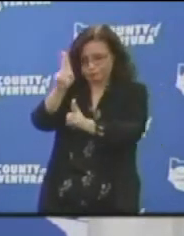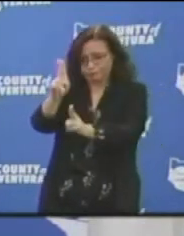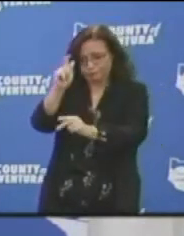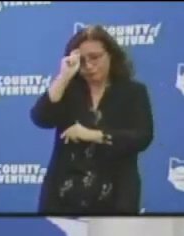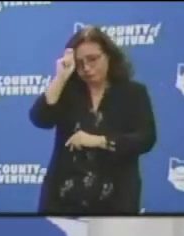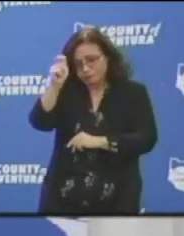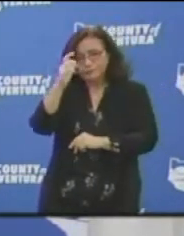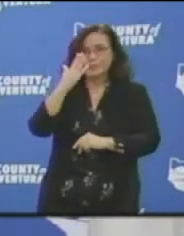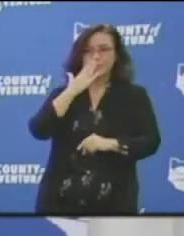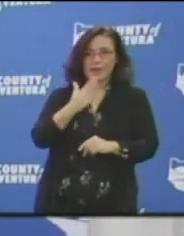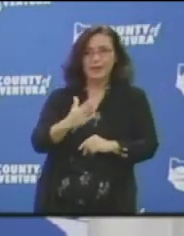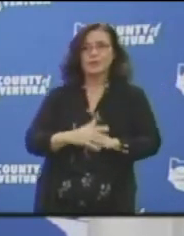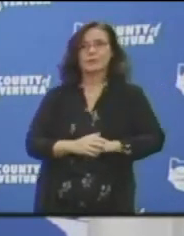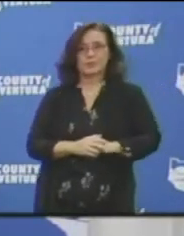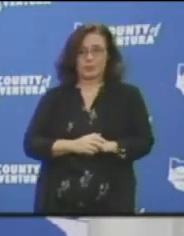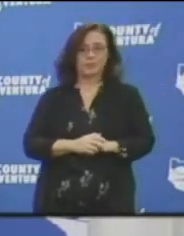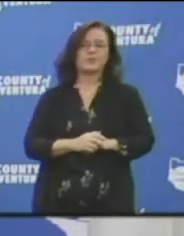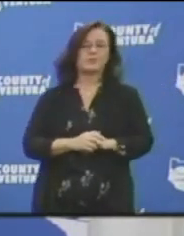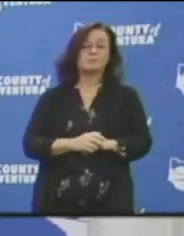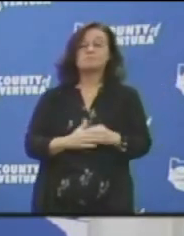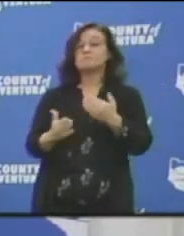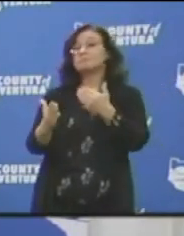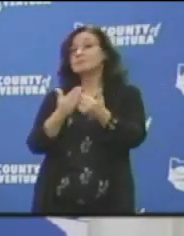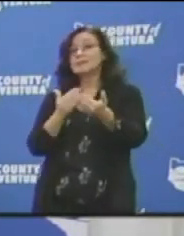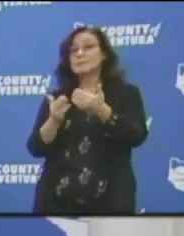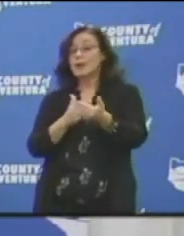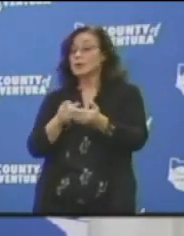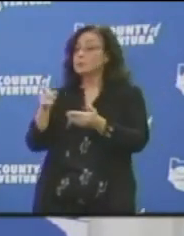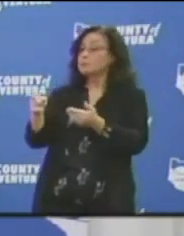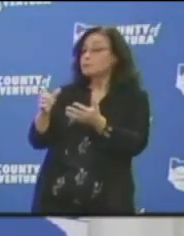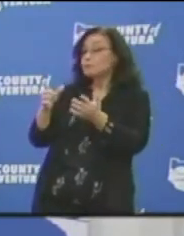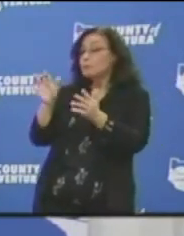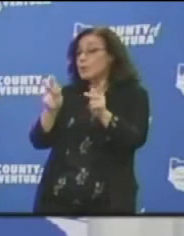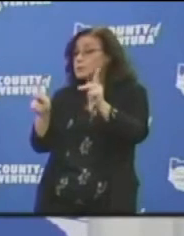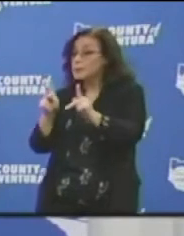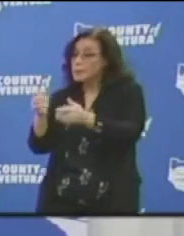helping society or just helping your neighbor